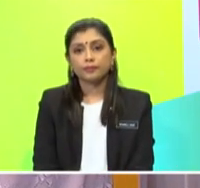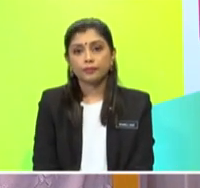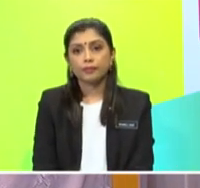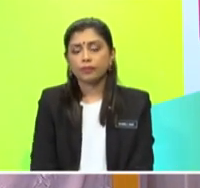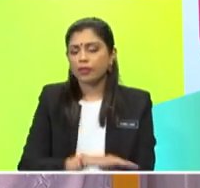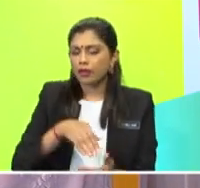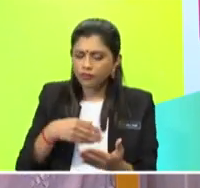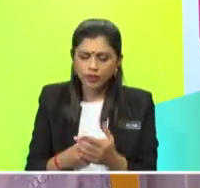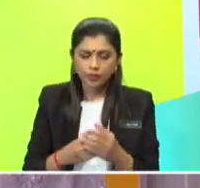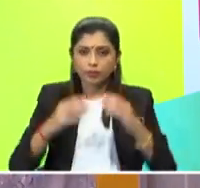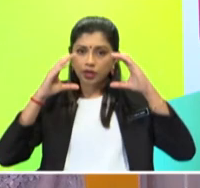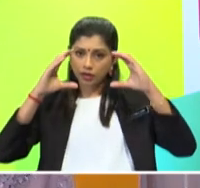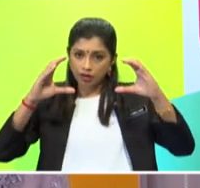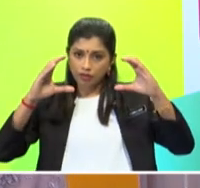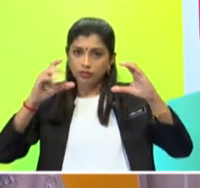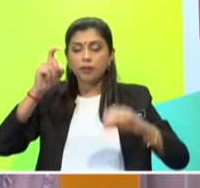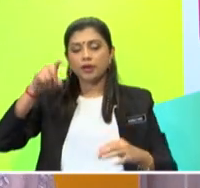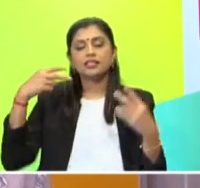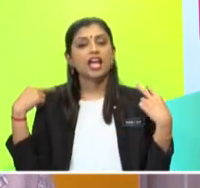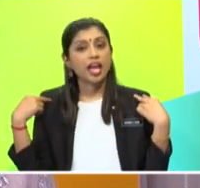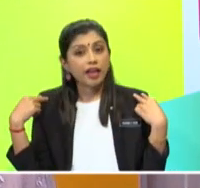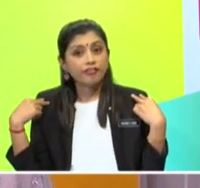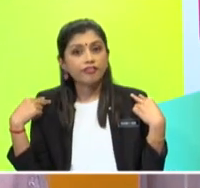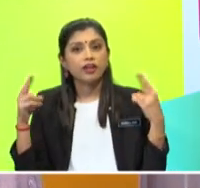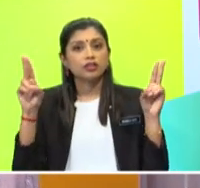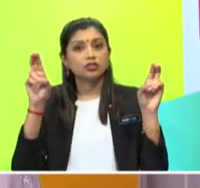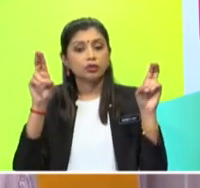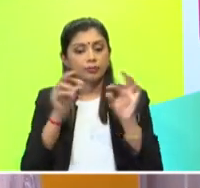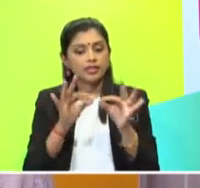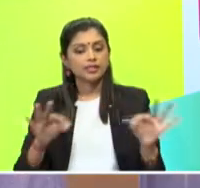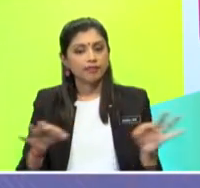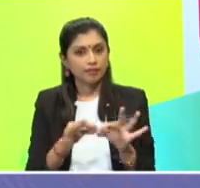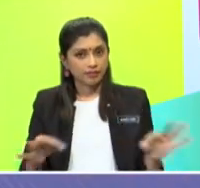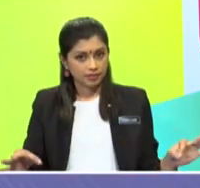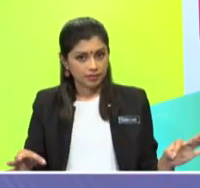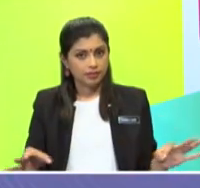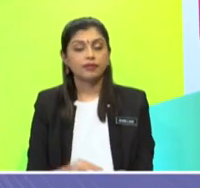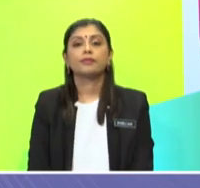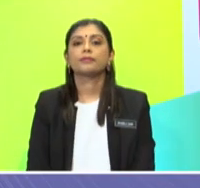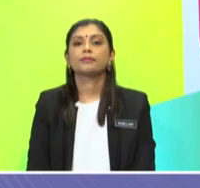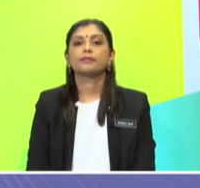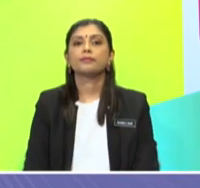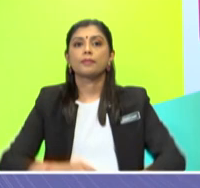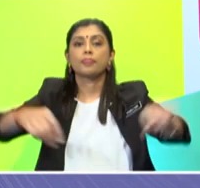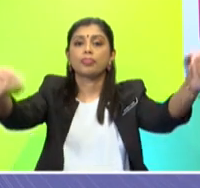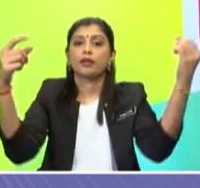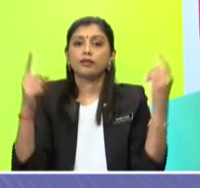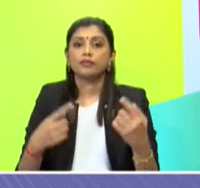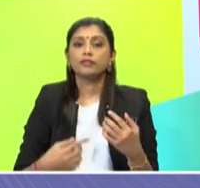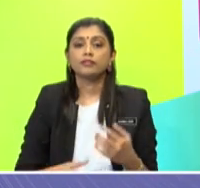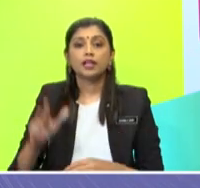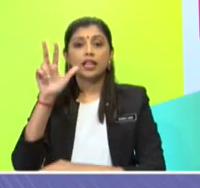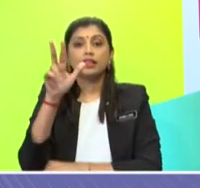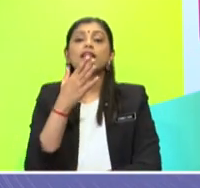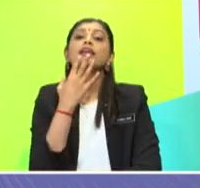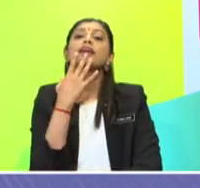paragraph when it comes to writing. So topic sentence here, Sean, and girls and boys out there, we have three colors. Well, you're aware of the colors,